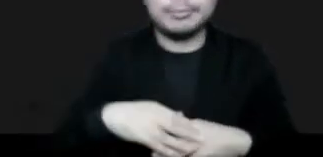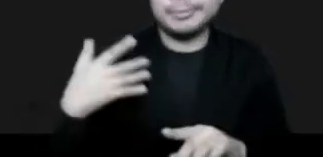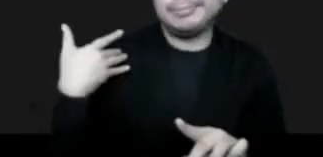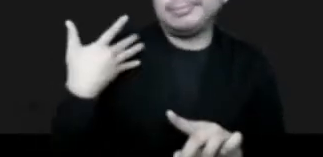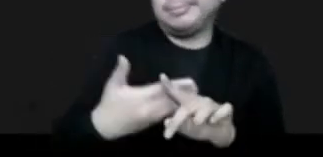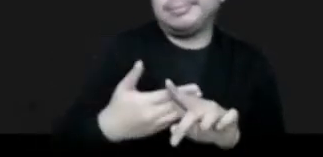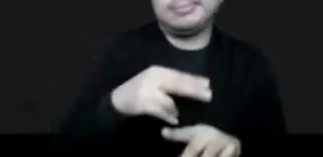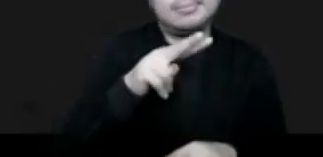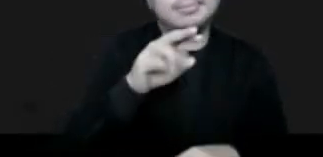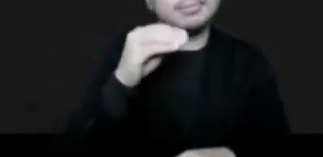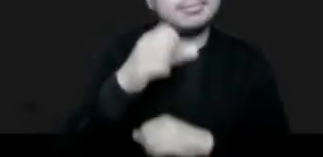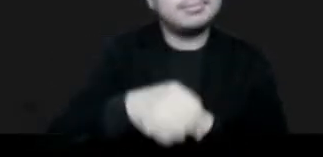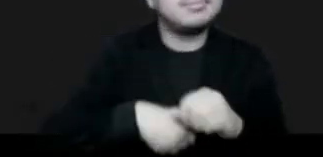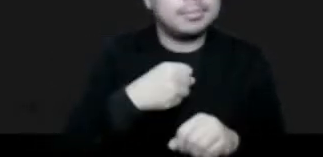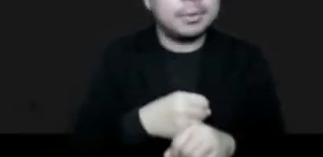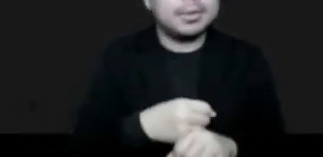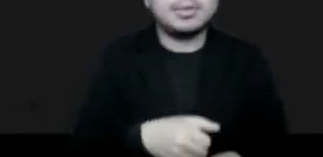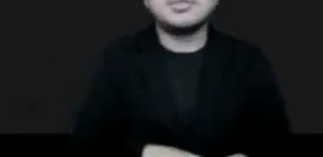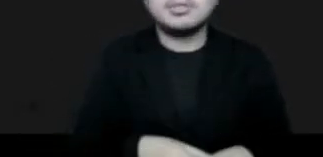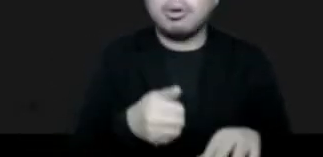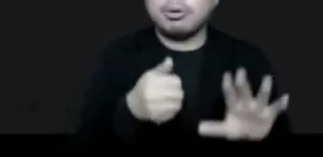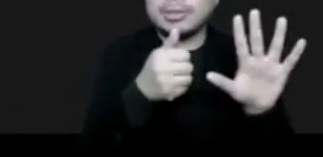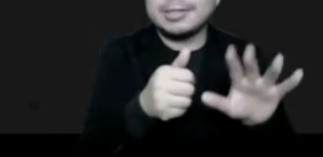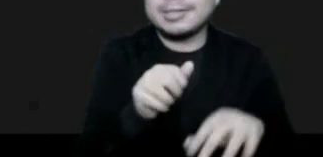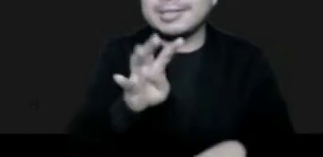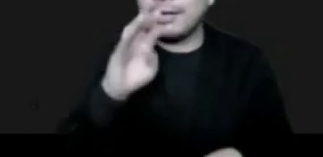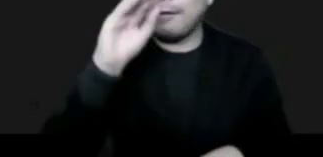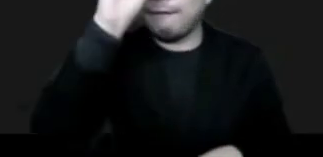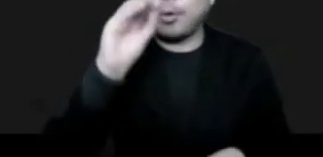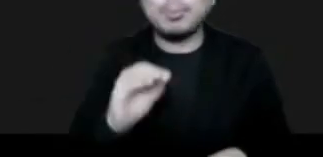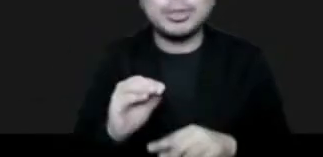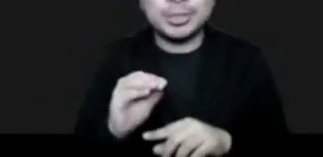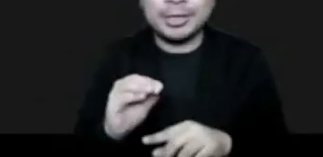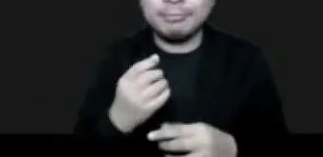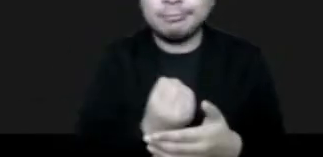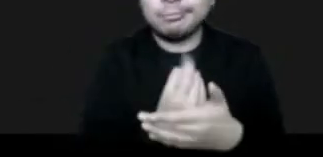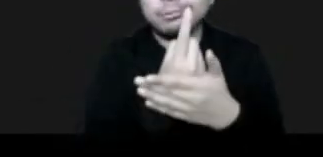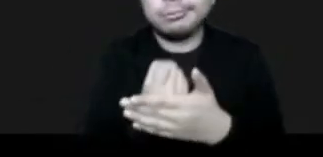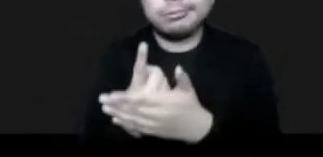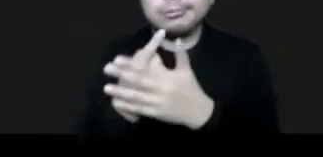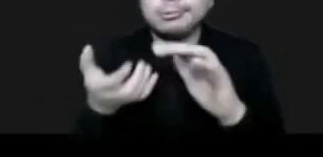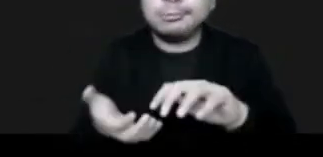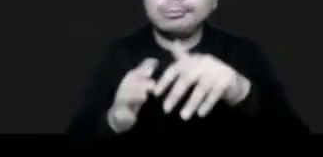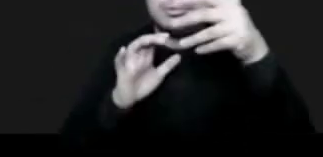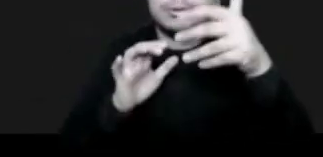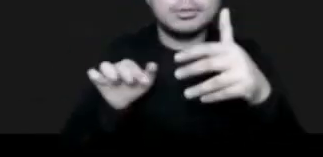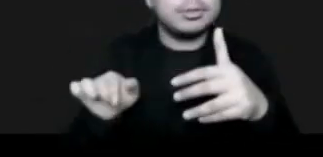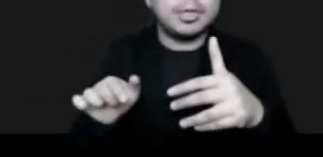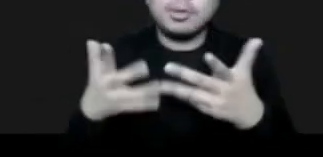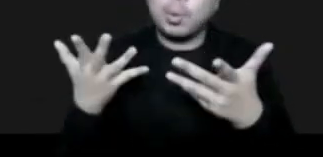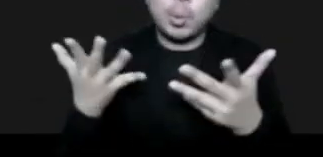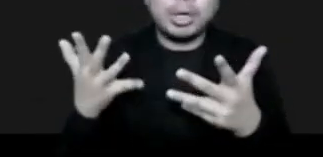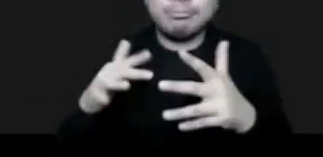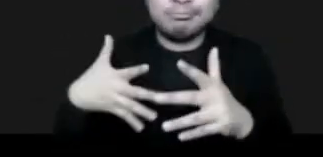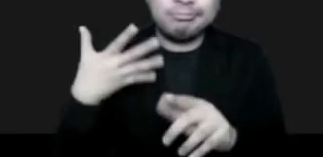64% of the disaster-related occurrences and incidents were because of the floods. We also